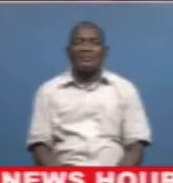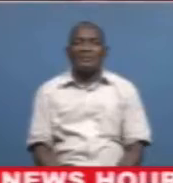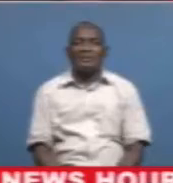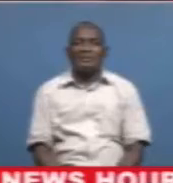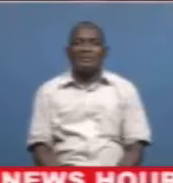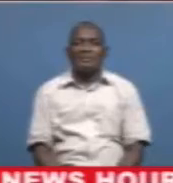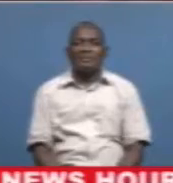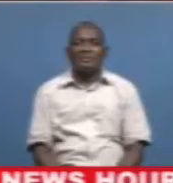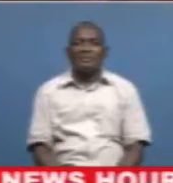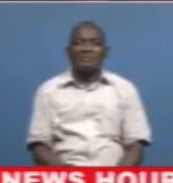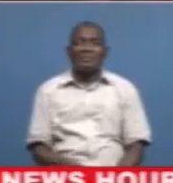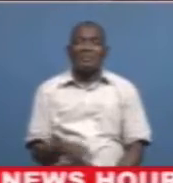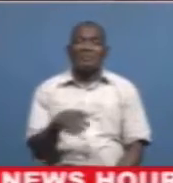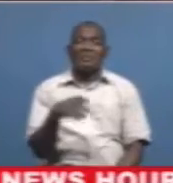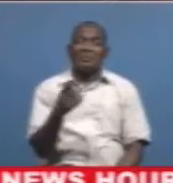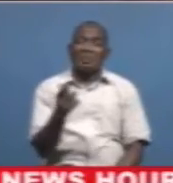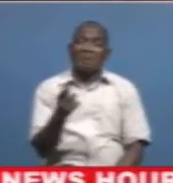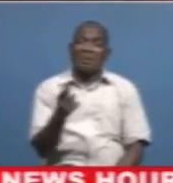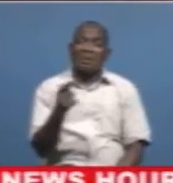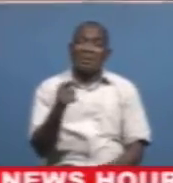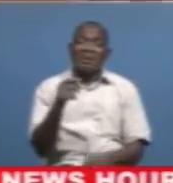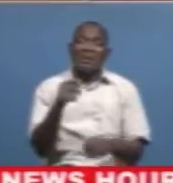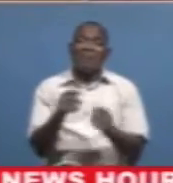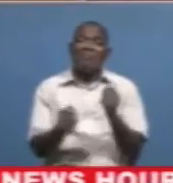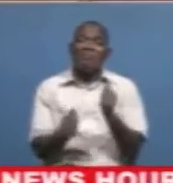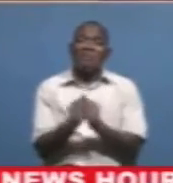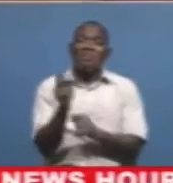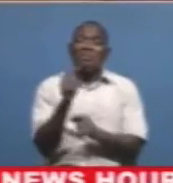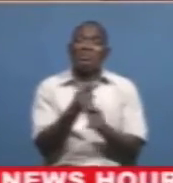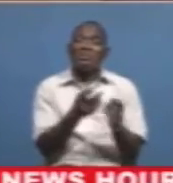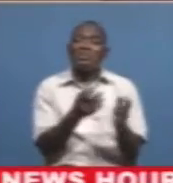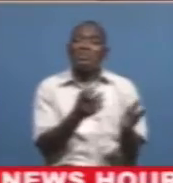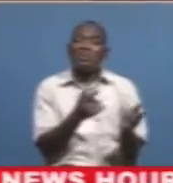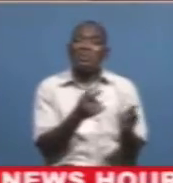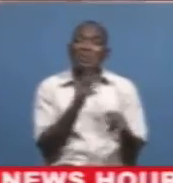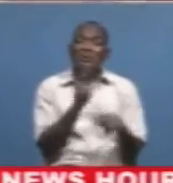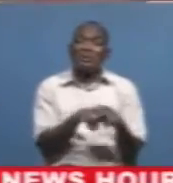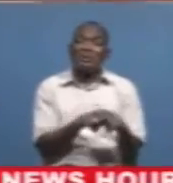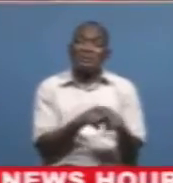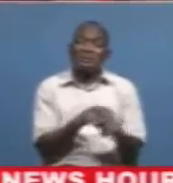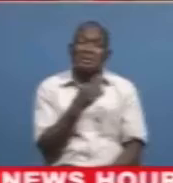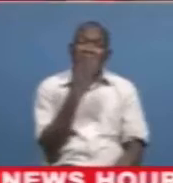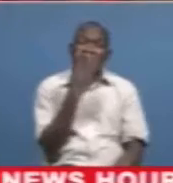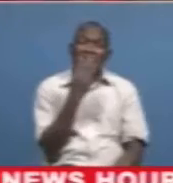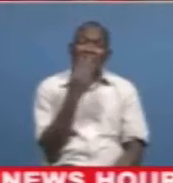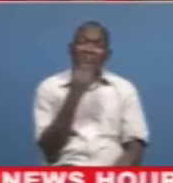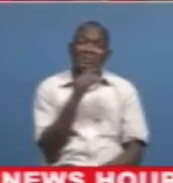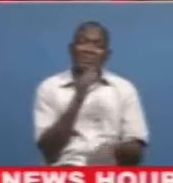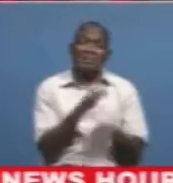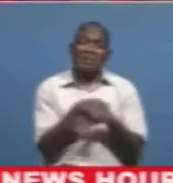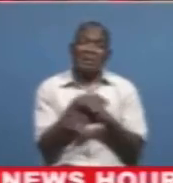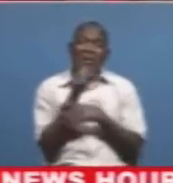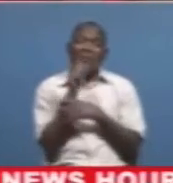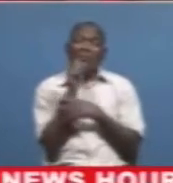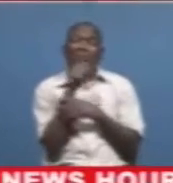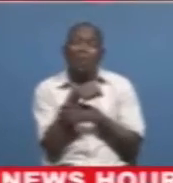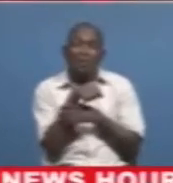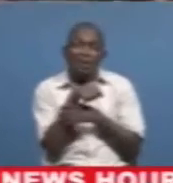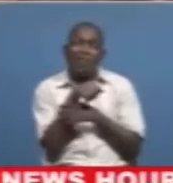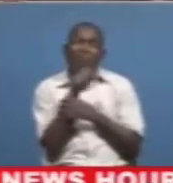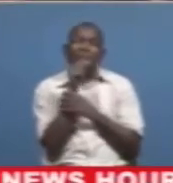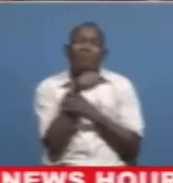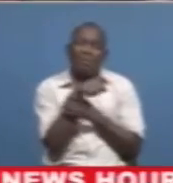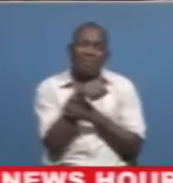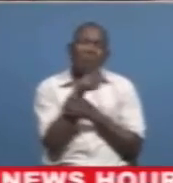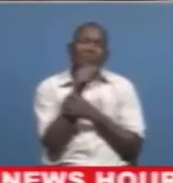Since you cannot cheat nature, most of the people waiting for water were sleeping on their pans, while others were dozing